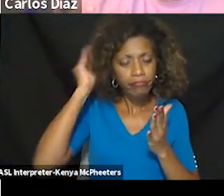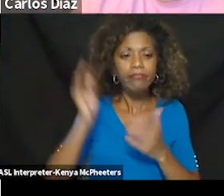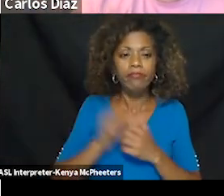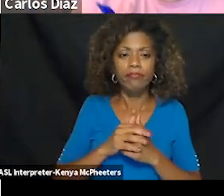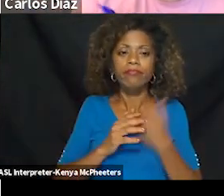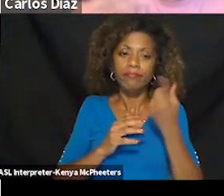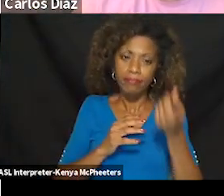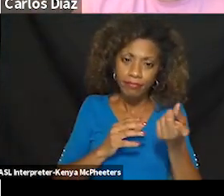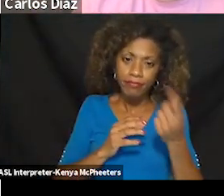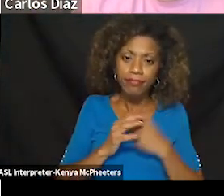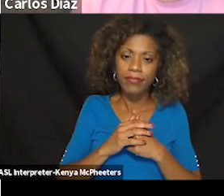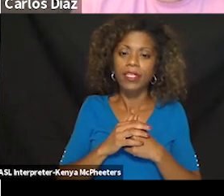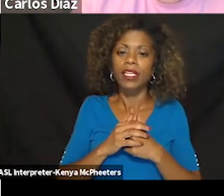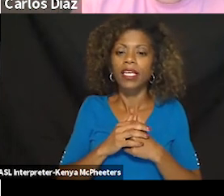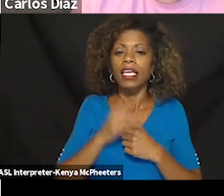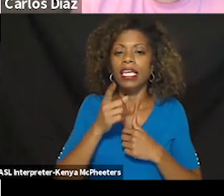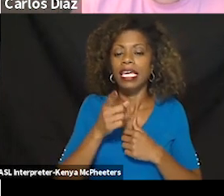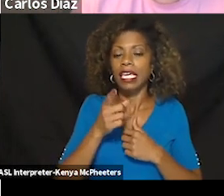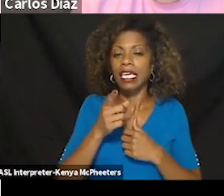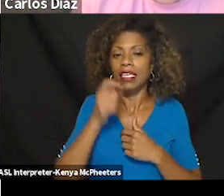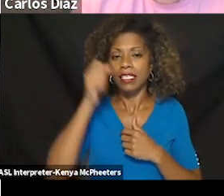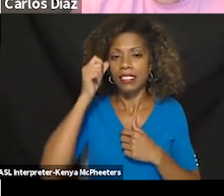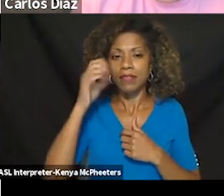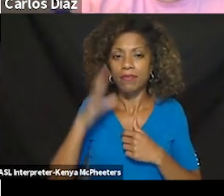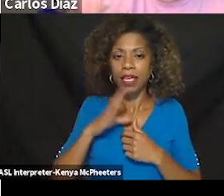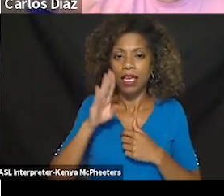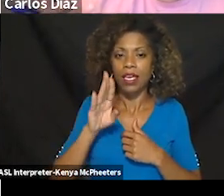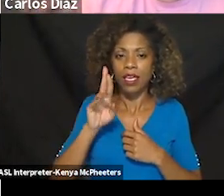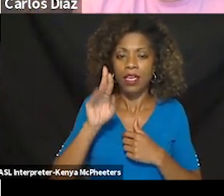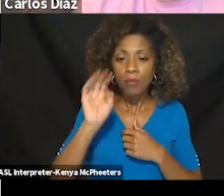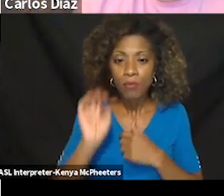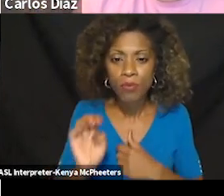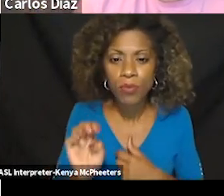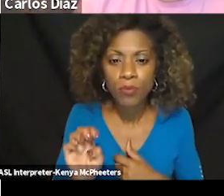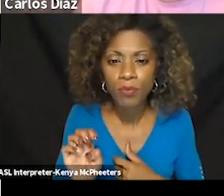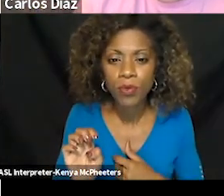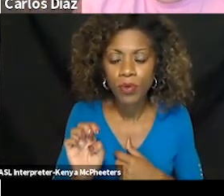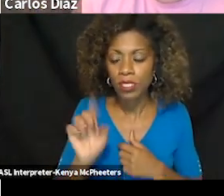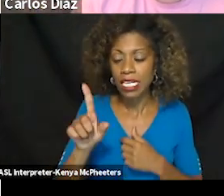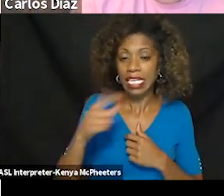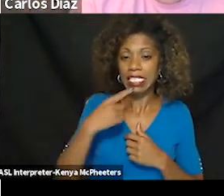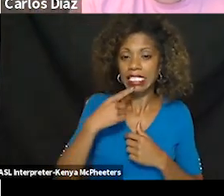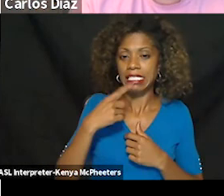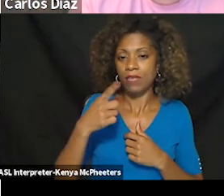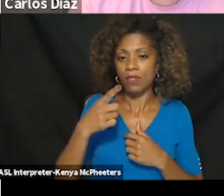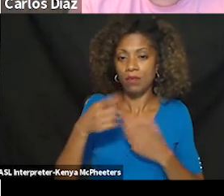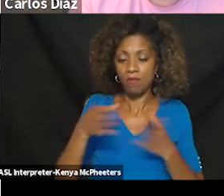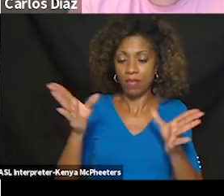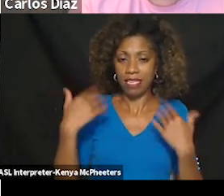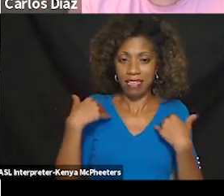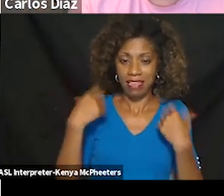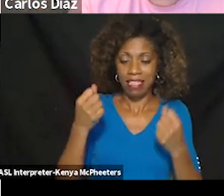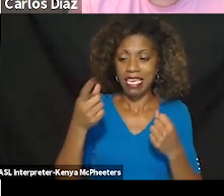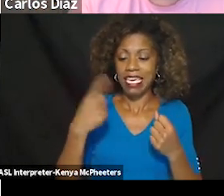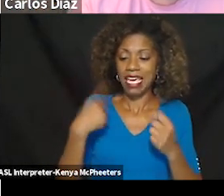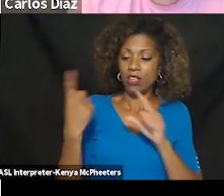lot of notoriety because of their use of humor on the Twitter account of Ottawa Public Health. One of the tweets that they